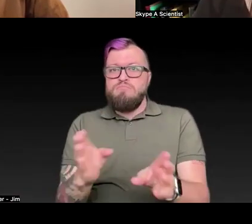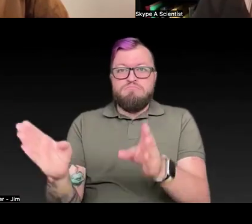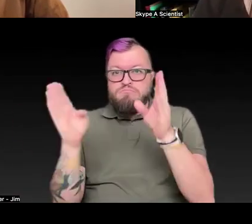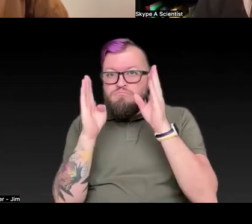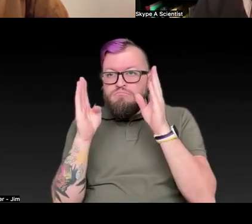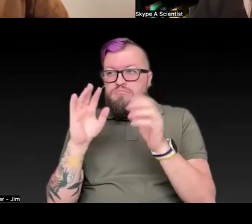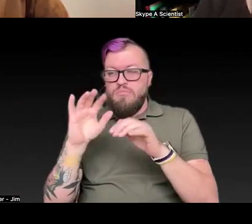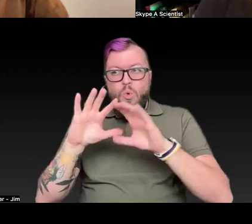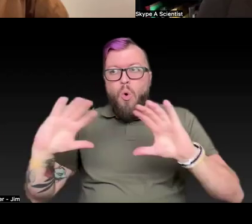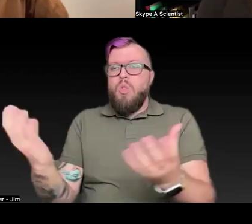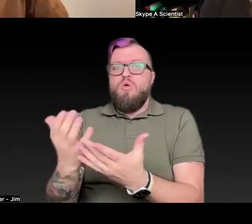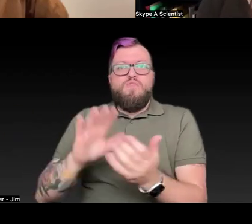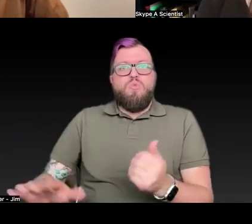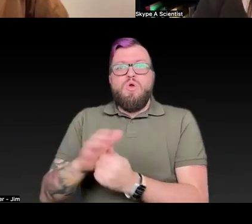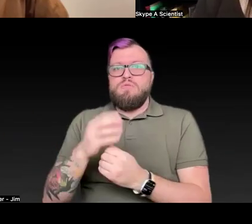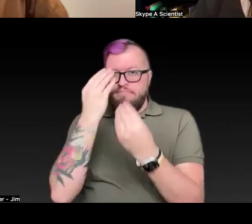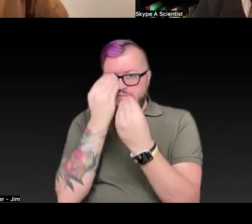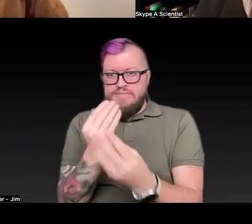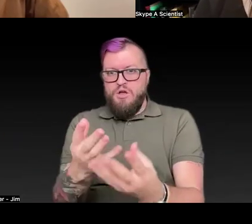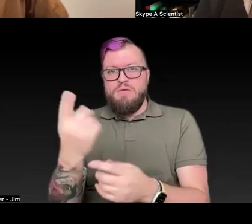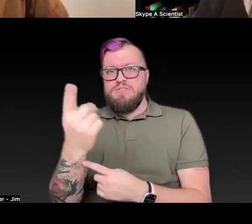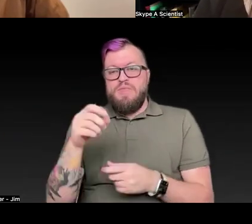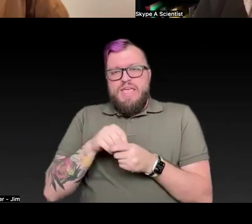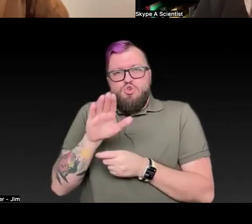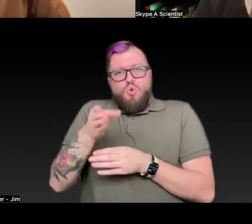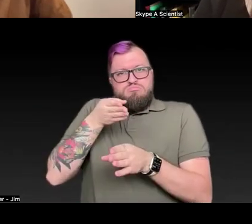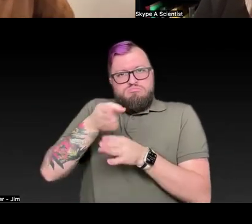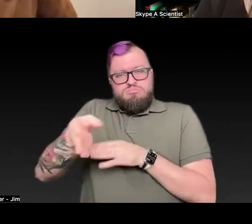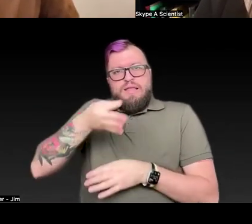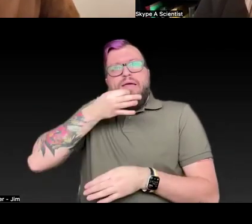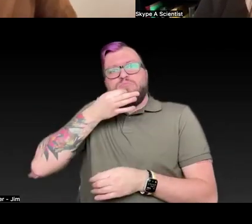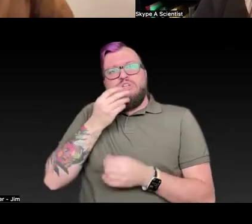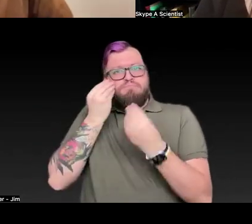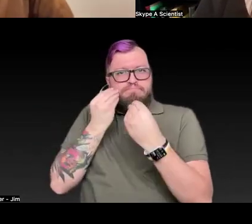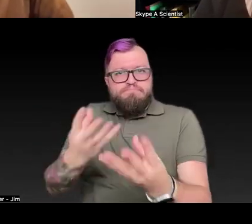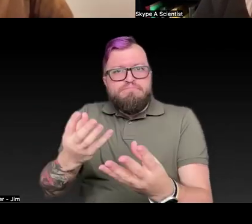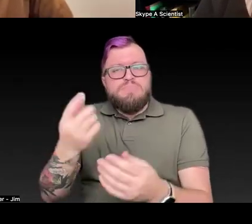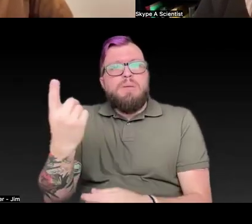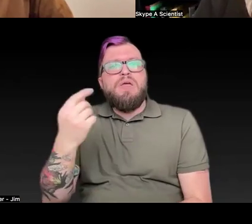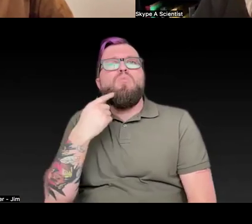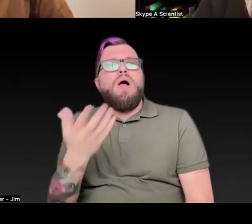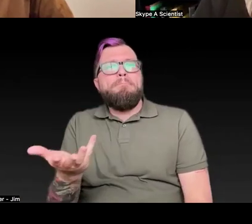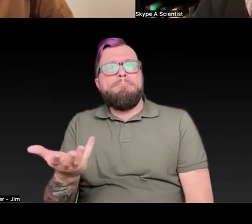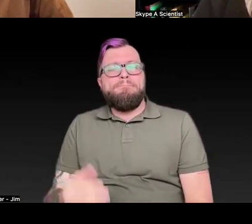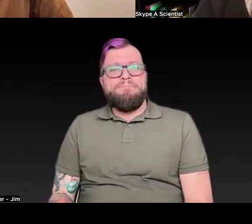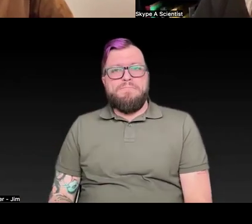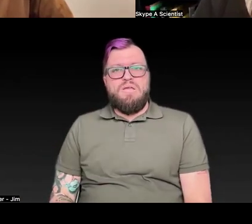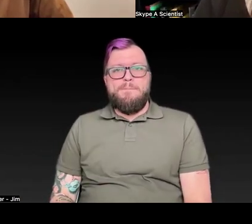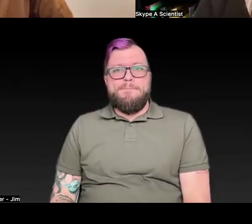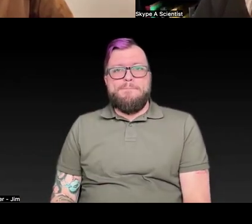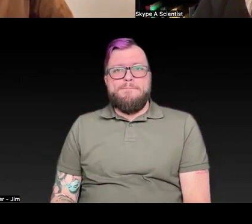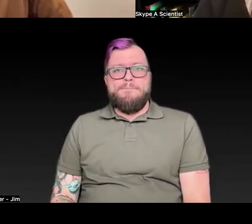could tell them one thing within the bounds of your area of expertise, what would you tell them?